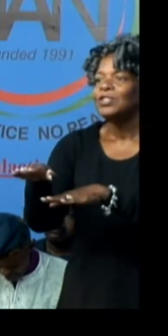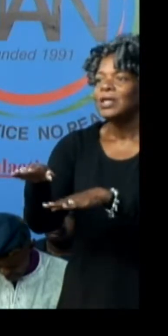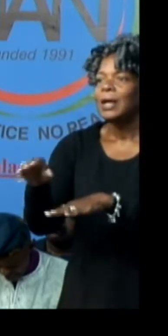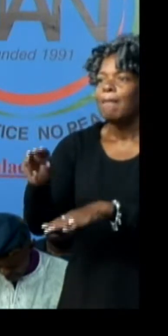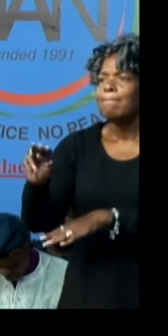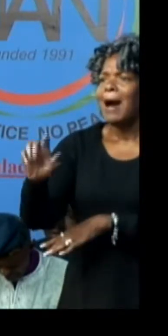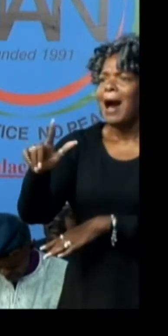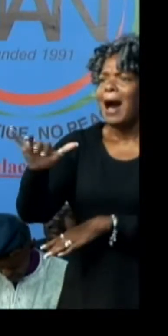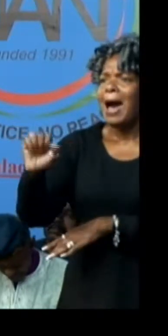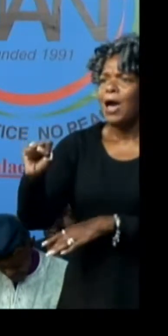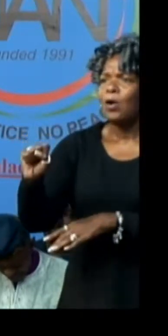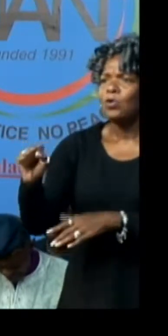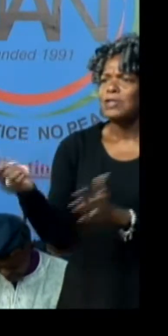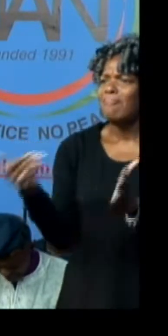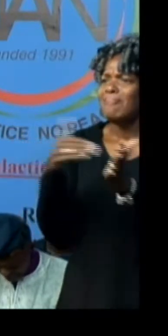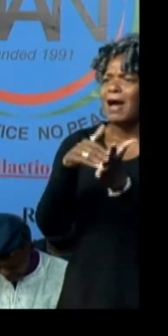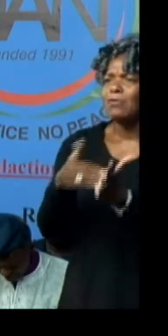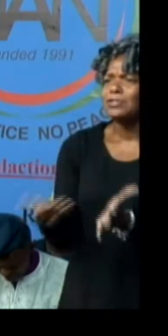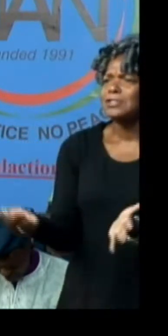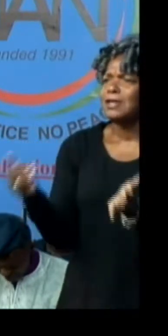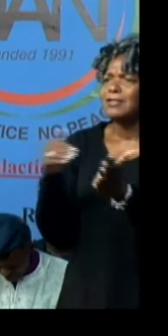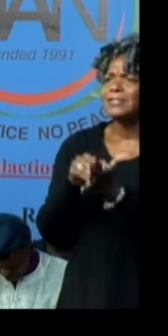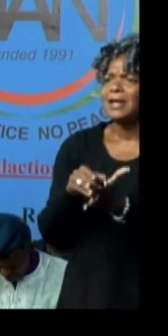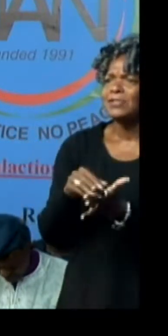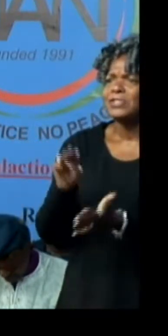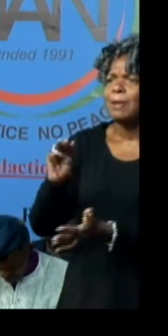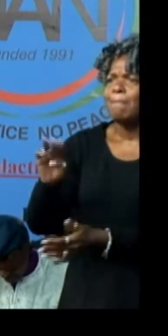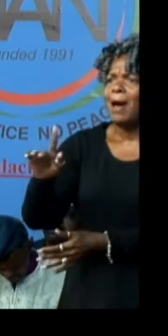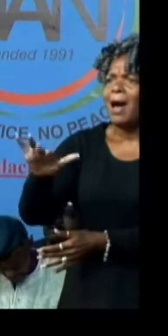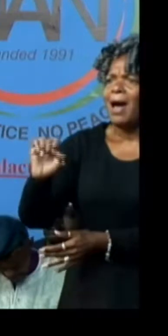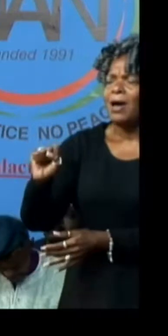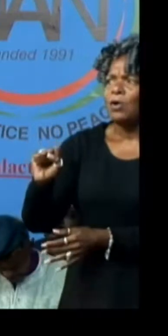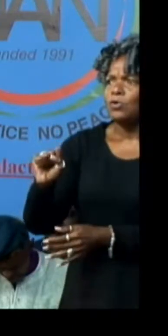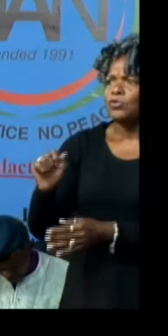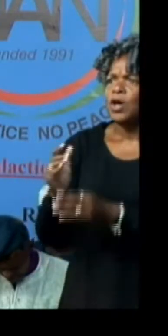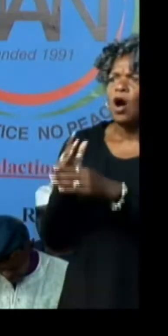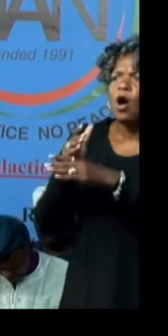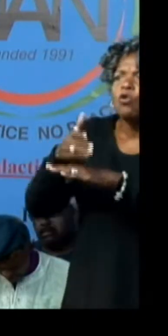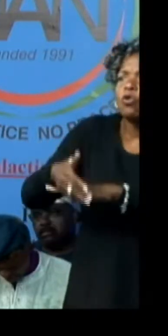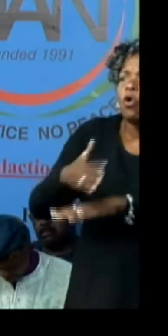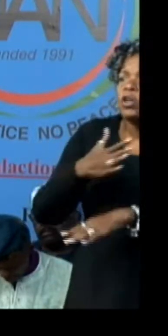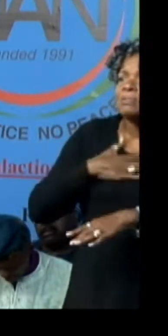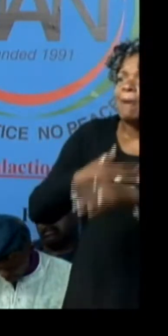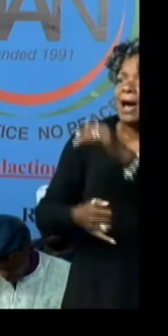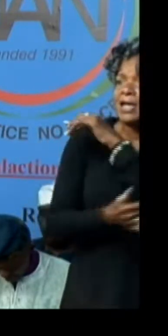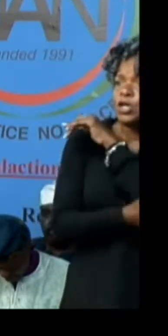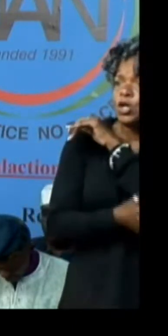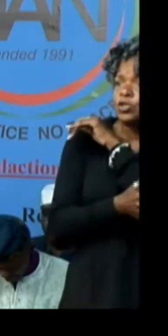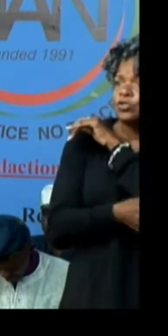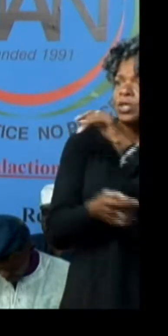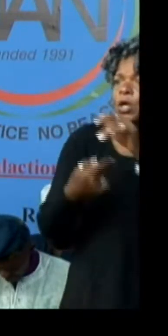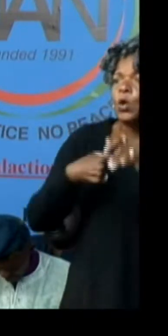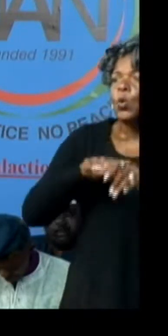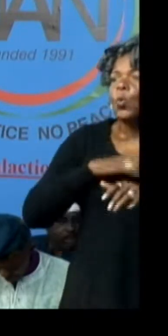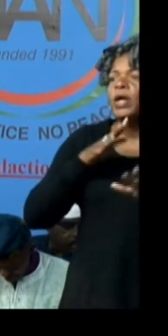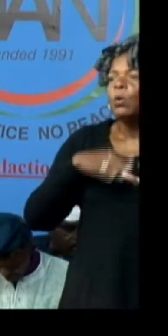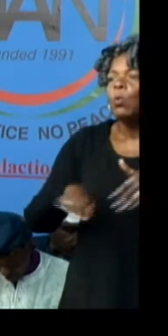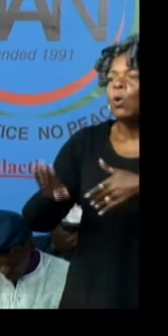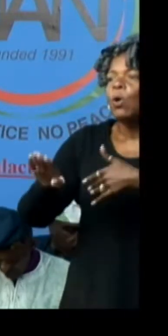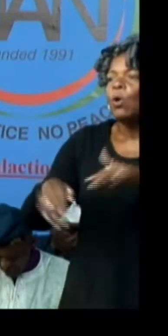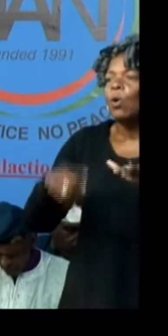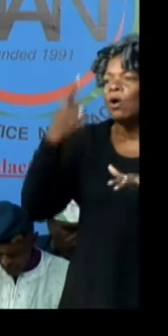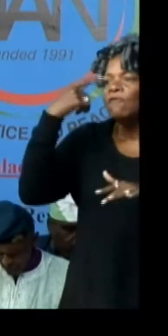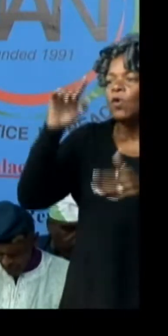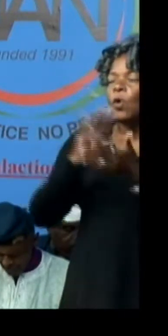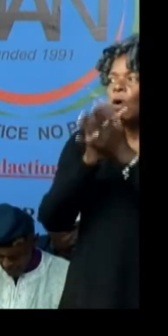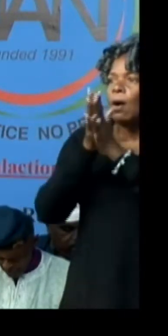miles, thousands of miles across the Himalayan region. We walk for the peace and for the justice.